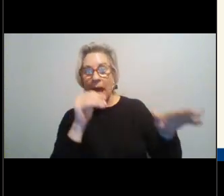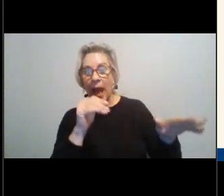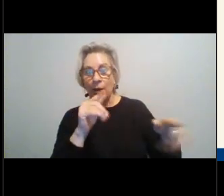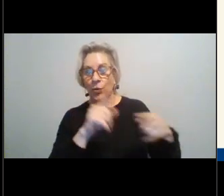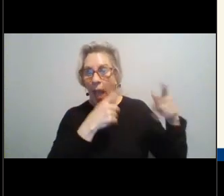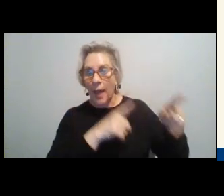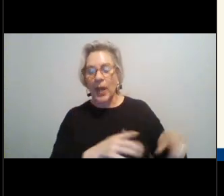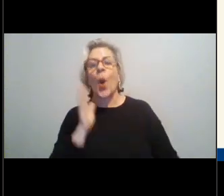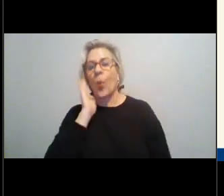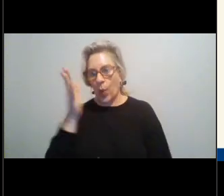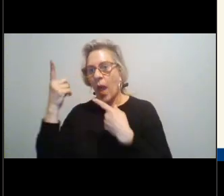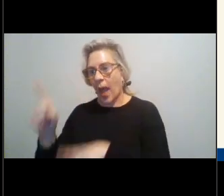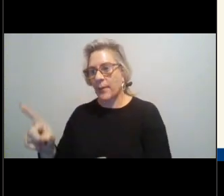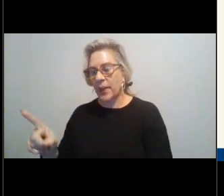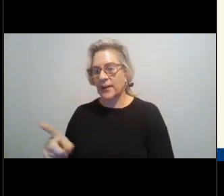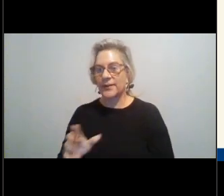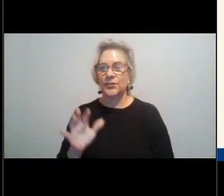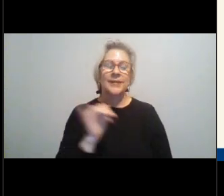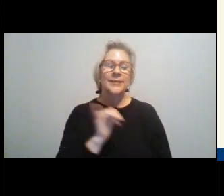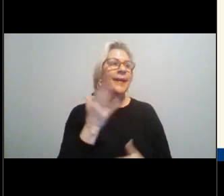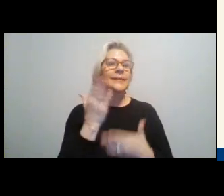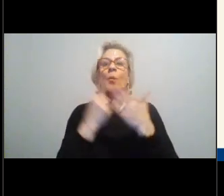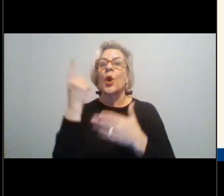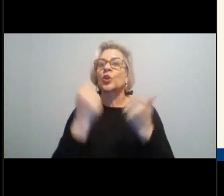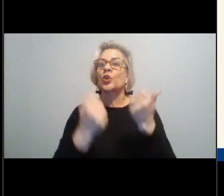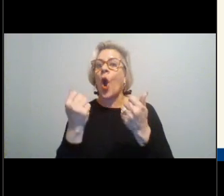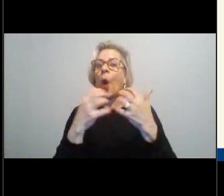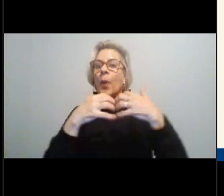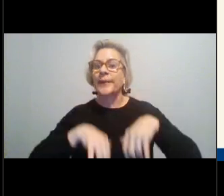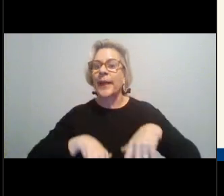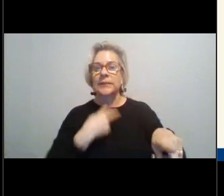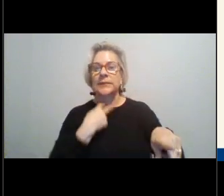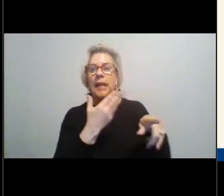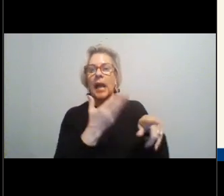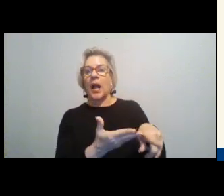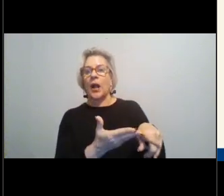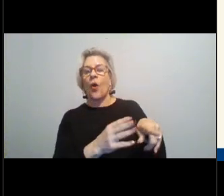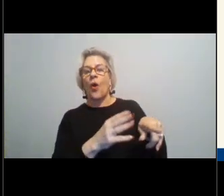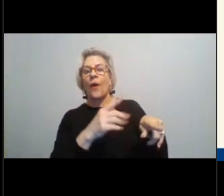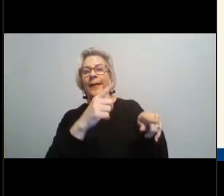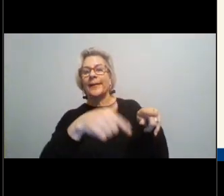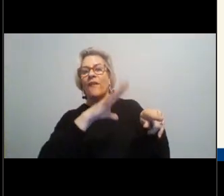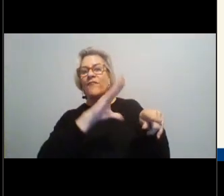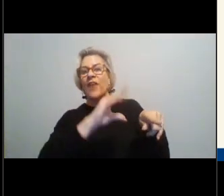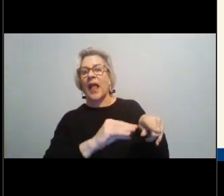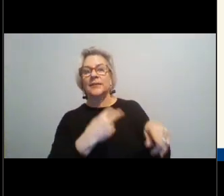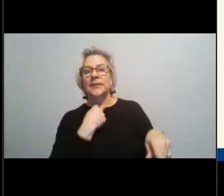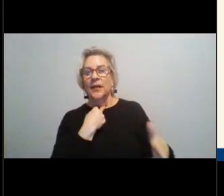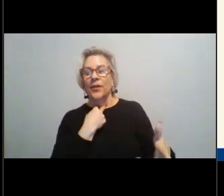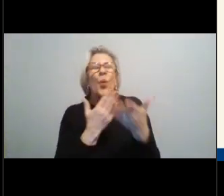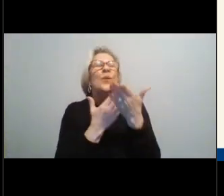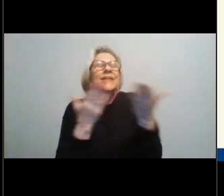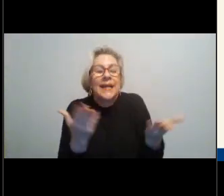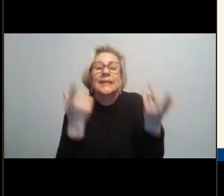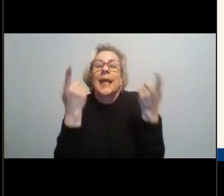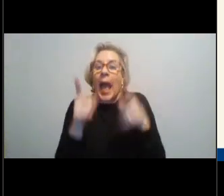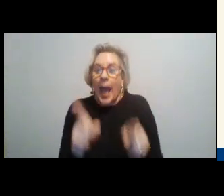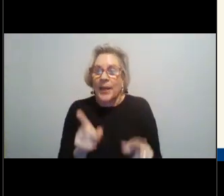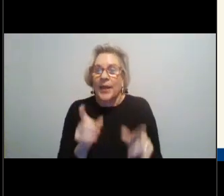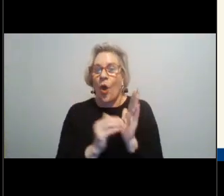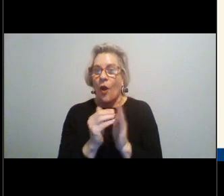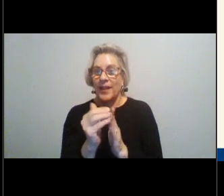if somebody's car can break down, or there's going to be a traffic collision, or somebody gets a flat tire and they're blocking the lane, those things they happen, and they